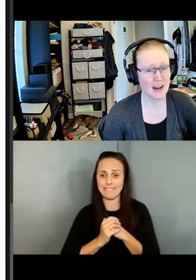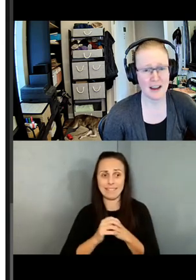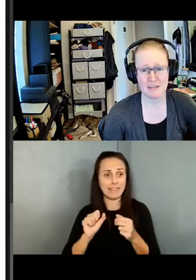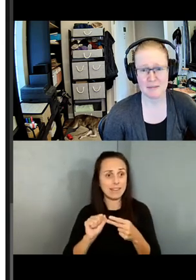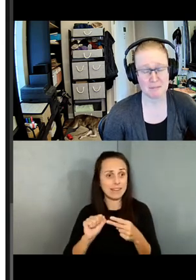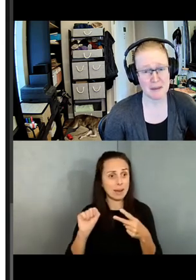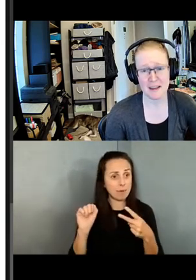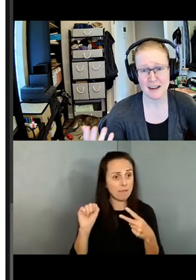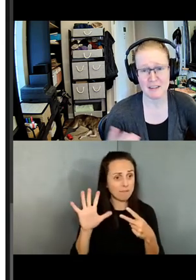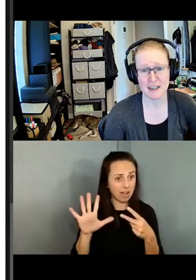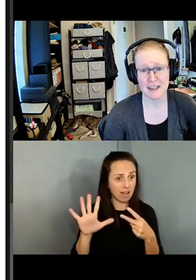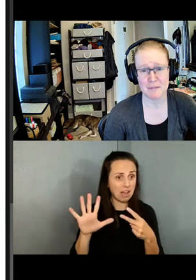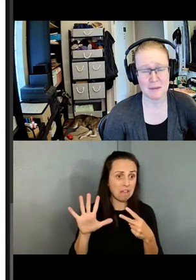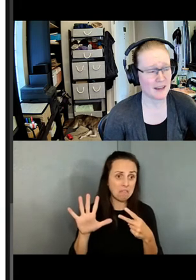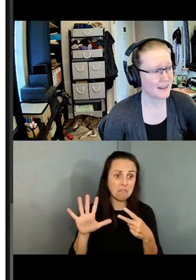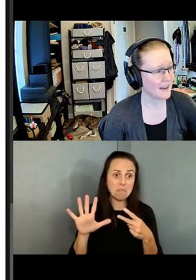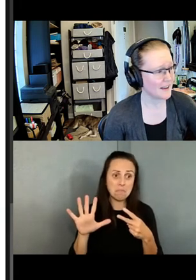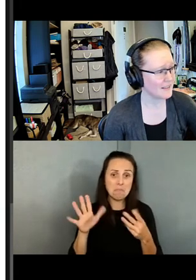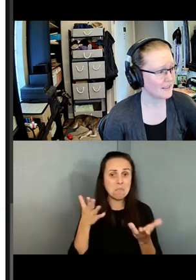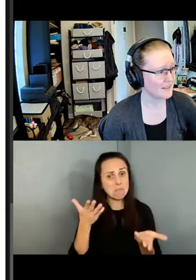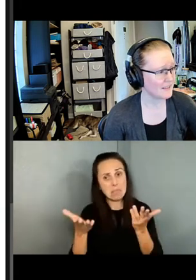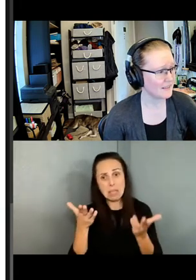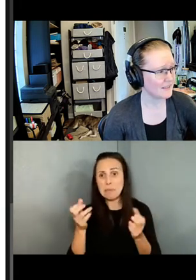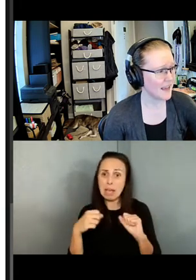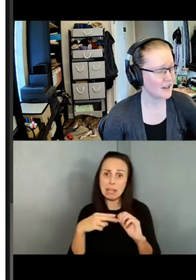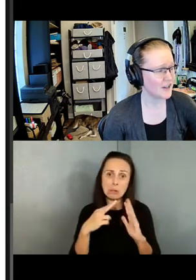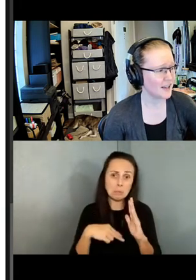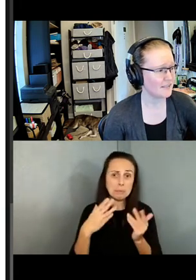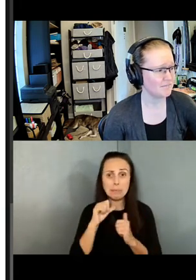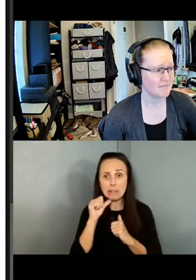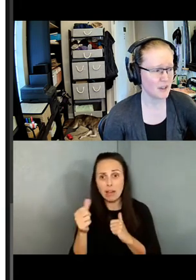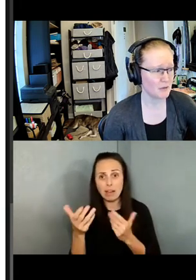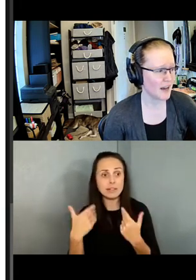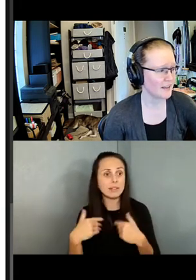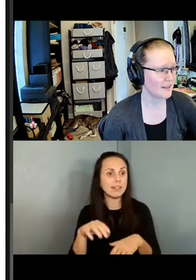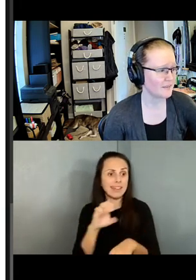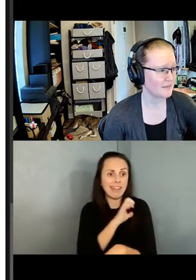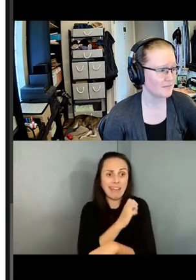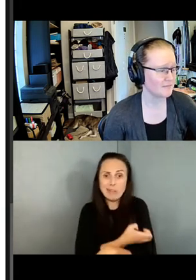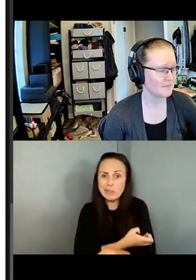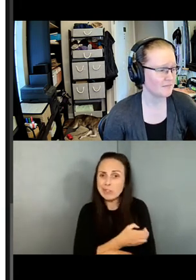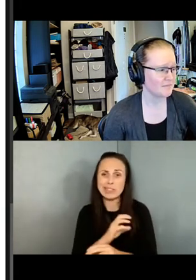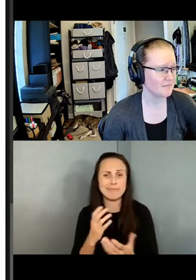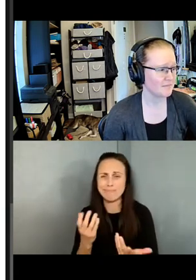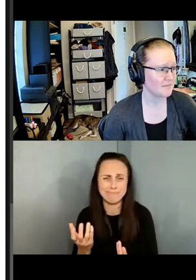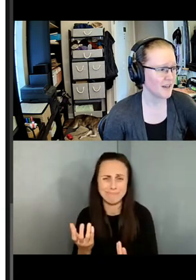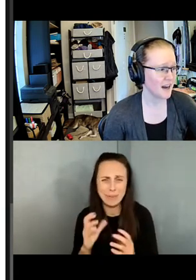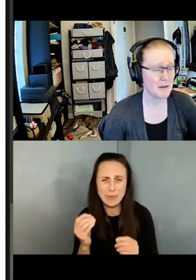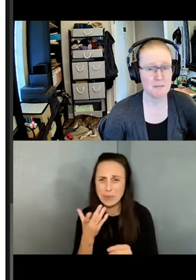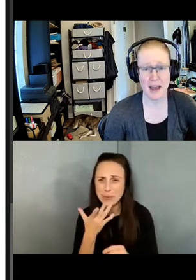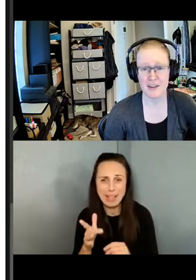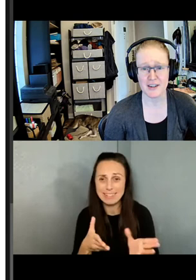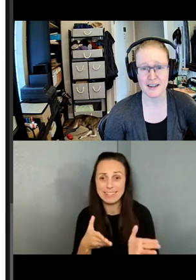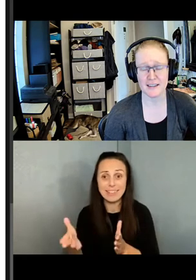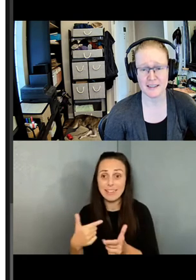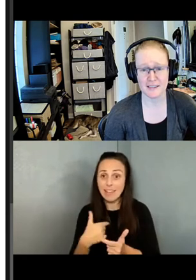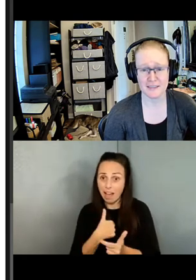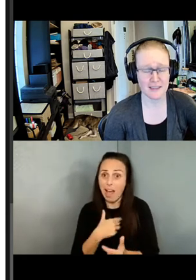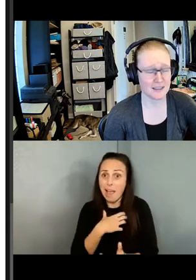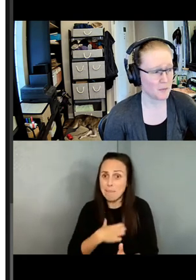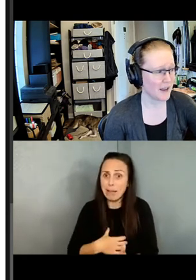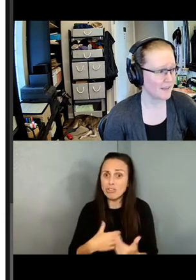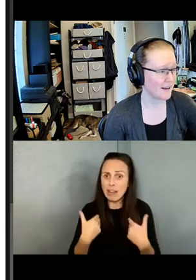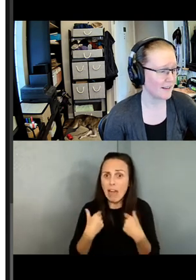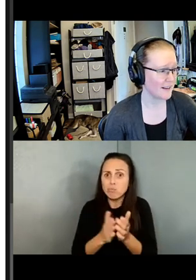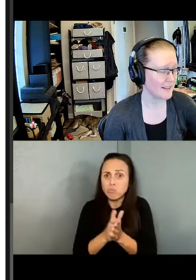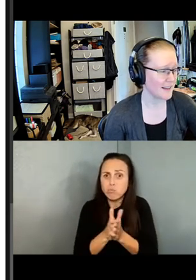Number five, maybe I can read it, maybe I can't. Energy, no luck. I am passionate